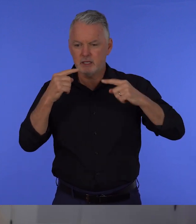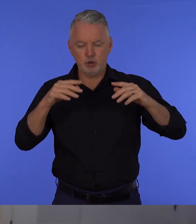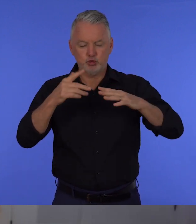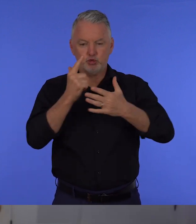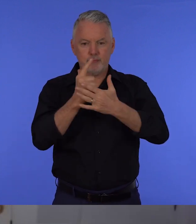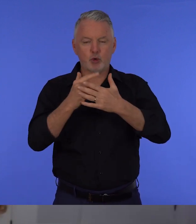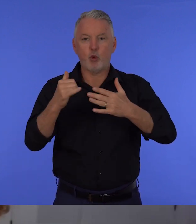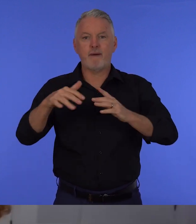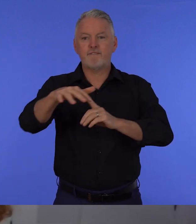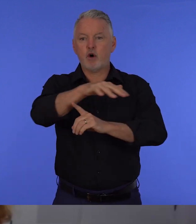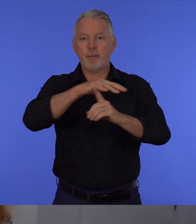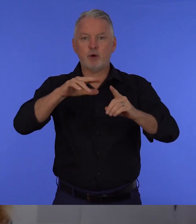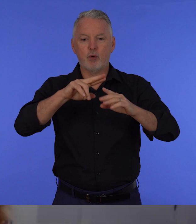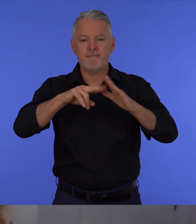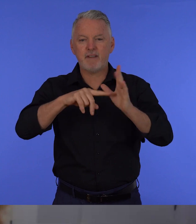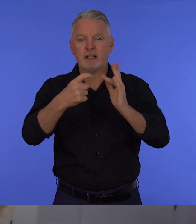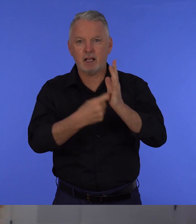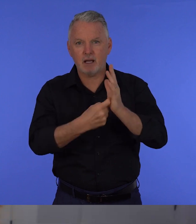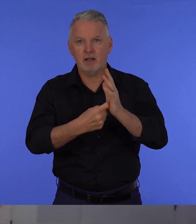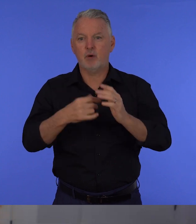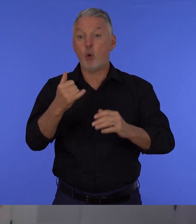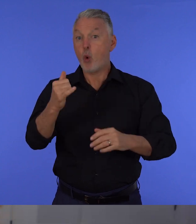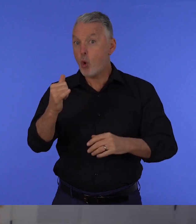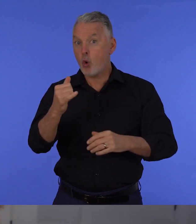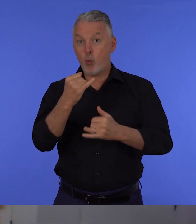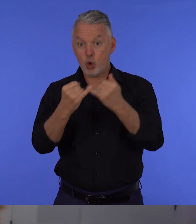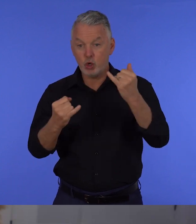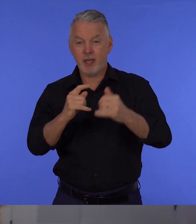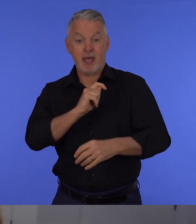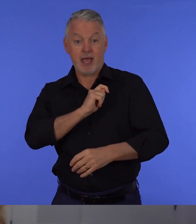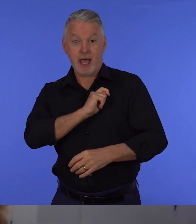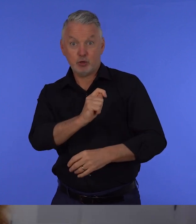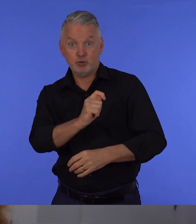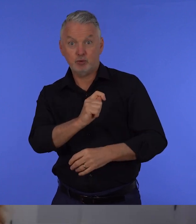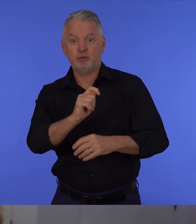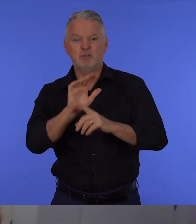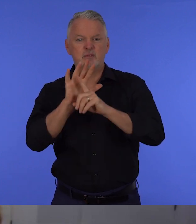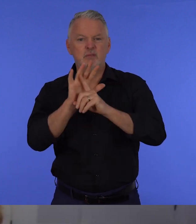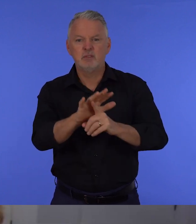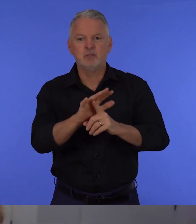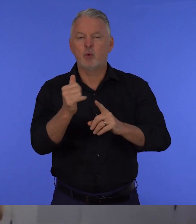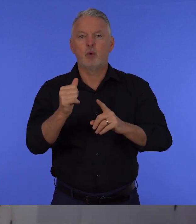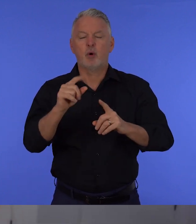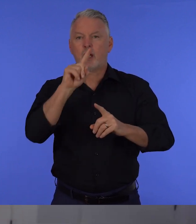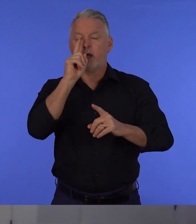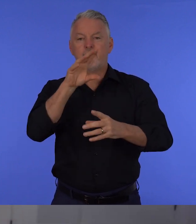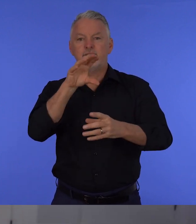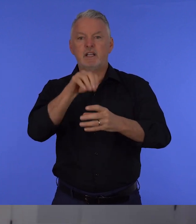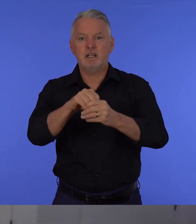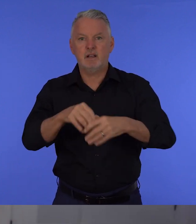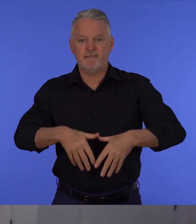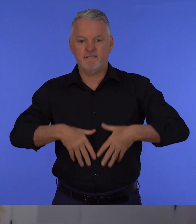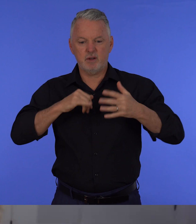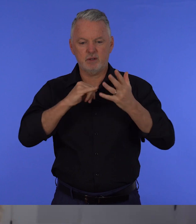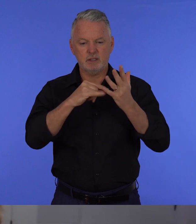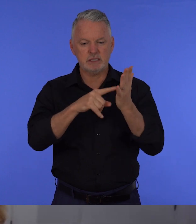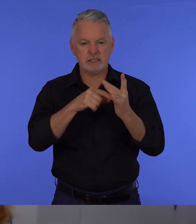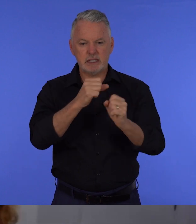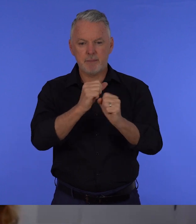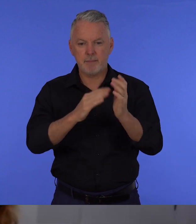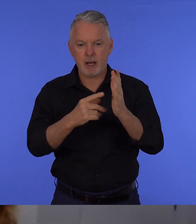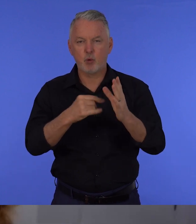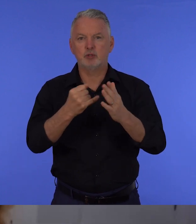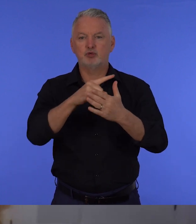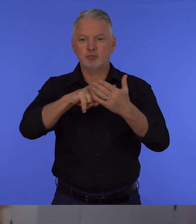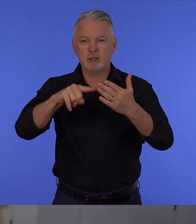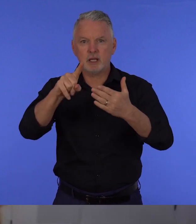to participation included sensory overload and environmental factors. This was closely followed by attitudes, the pressure